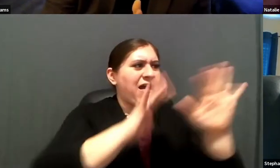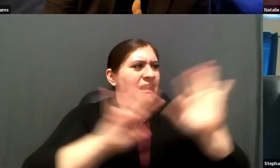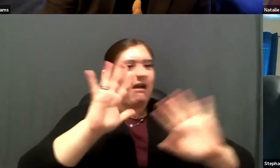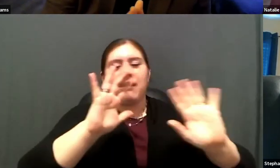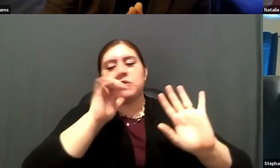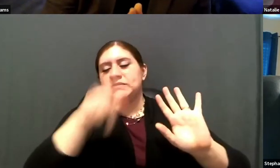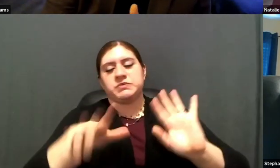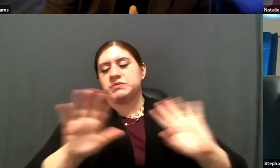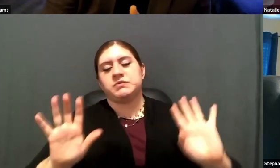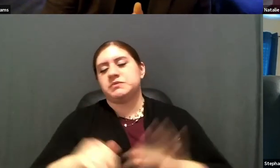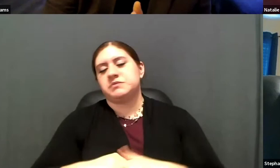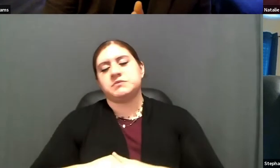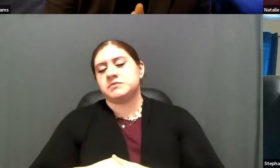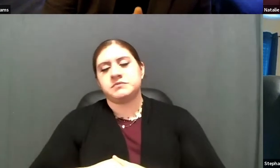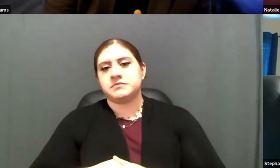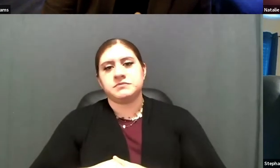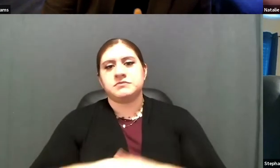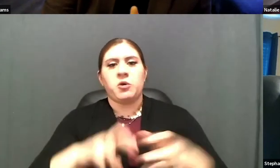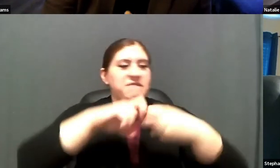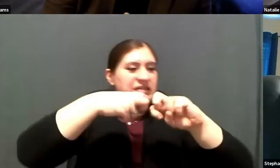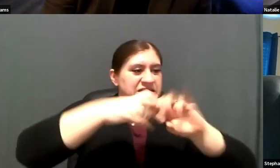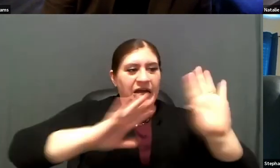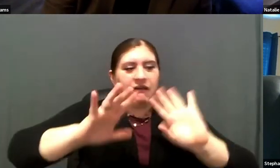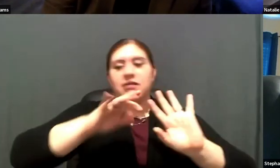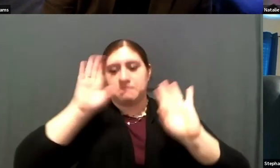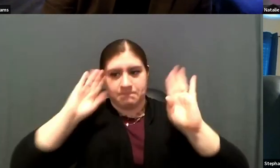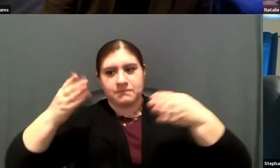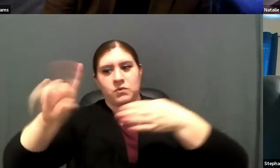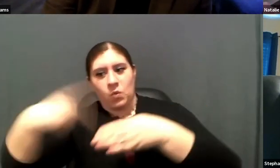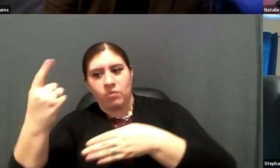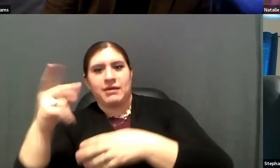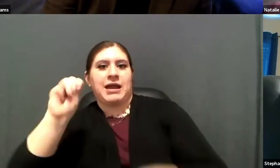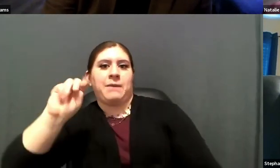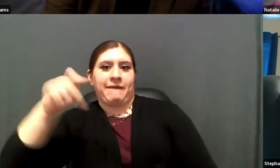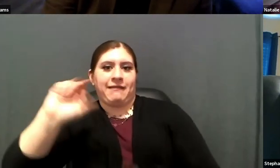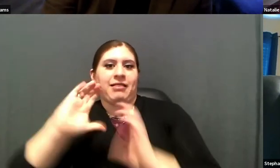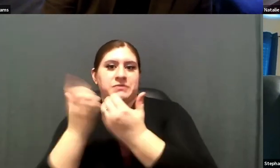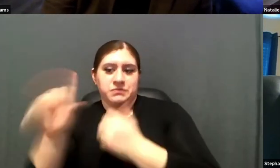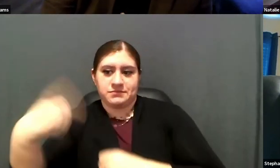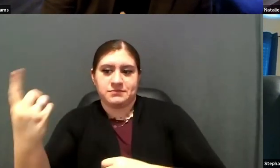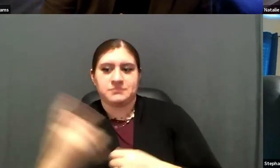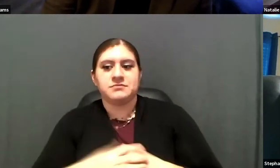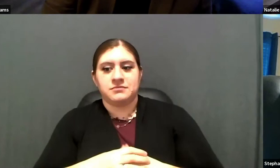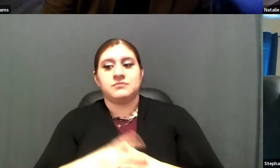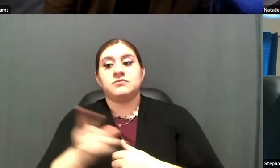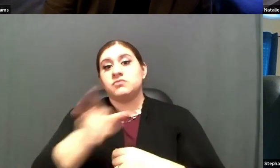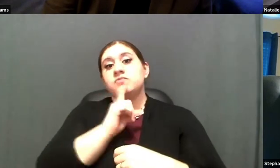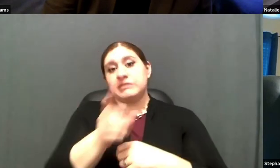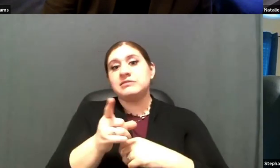you have physics over here. You are just doing your MPA classes. So